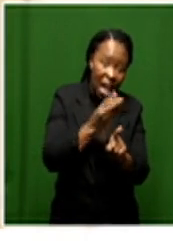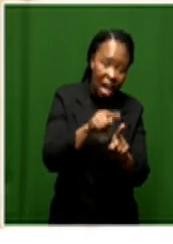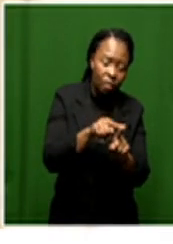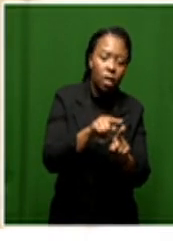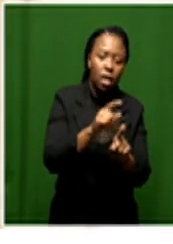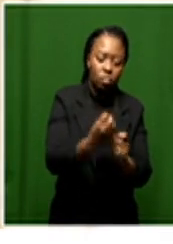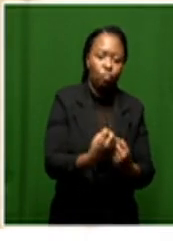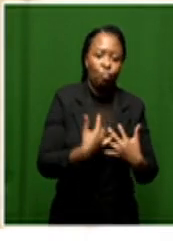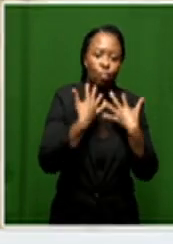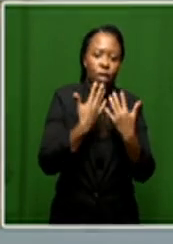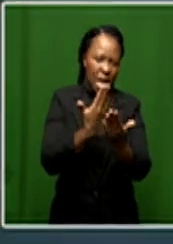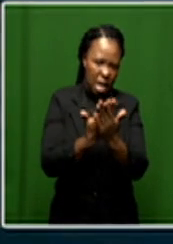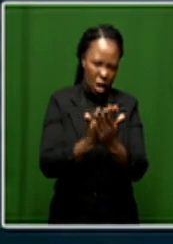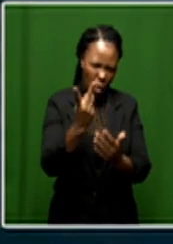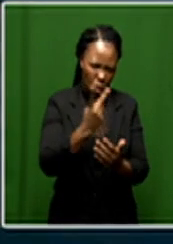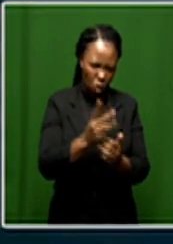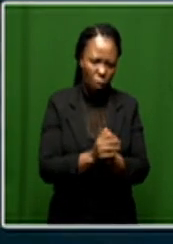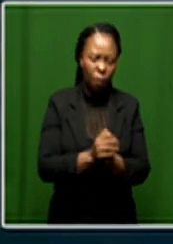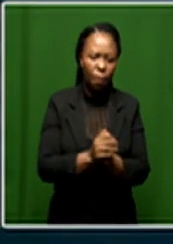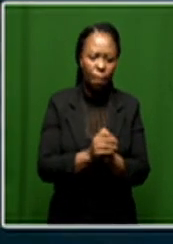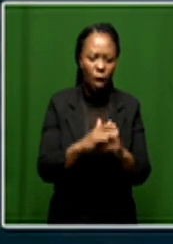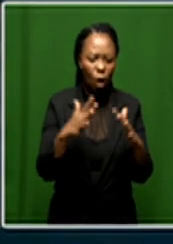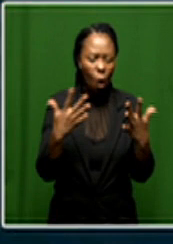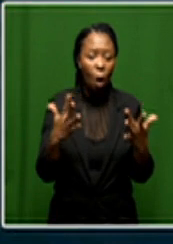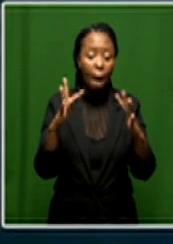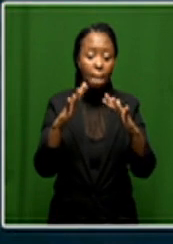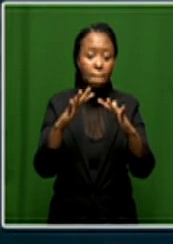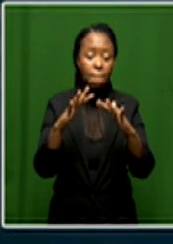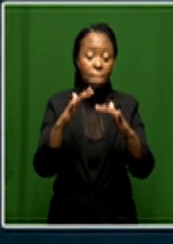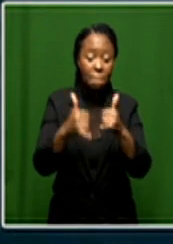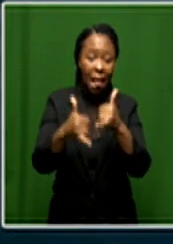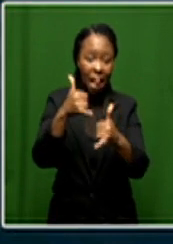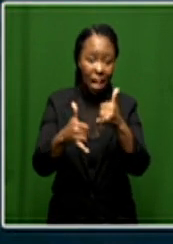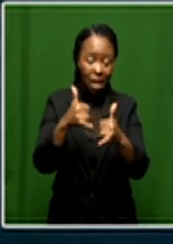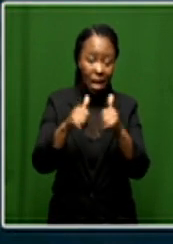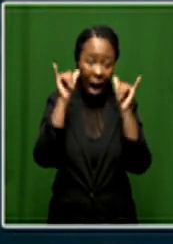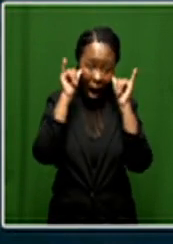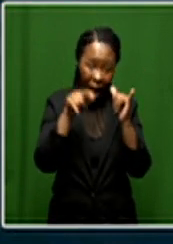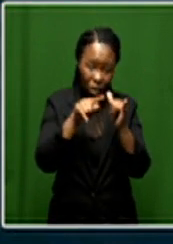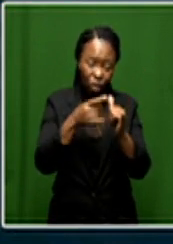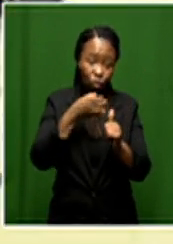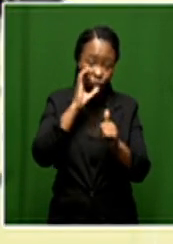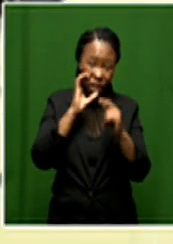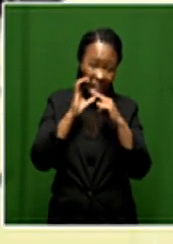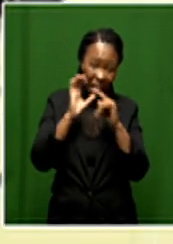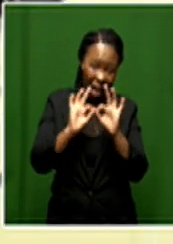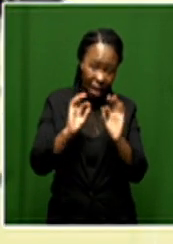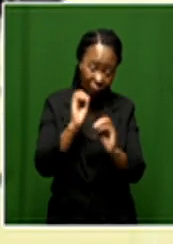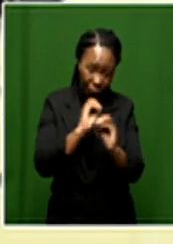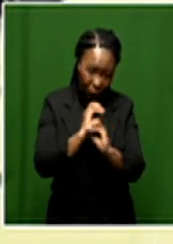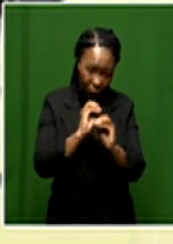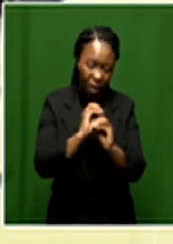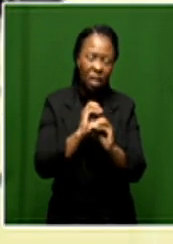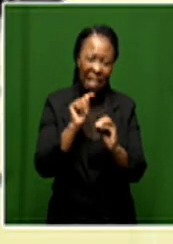get infected that way. Also, drinking unpasteurized milk from infected cows could also result